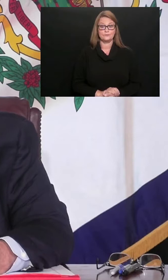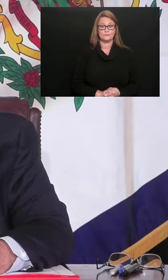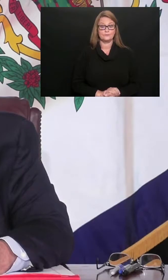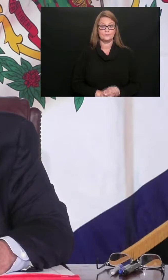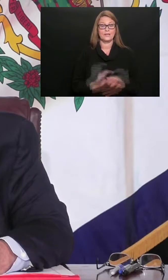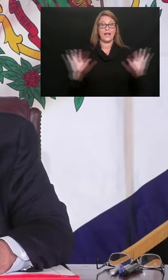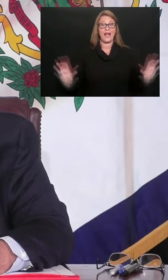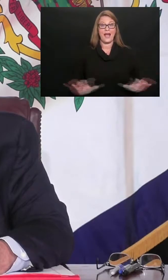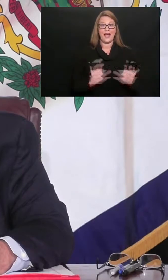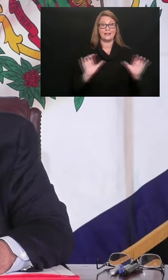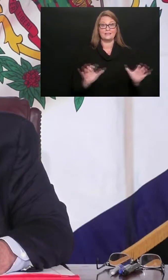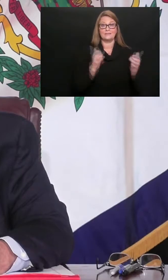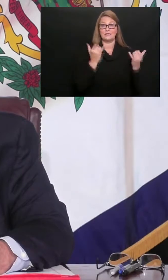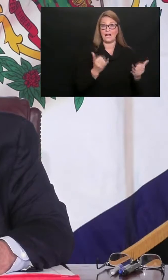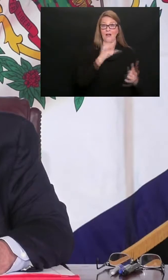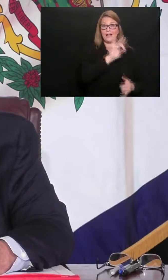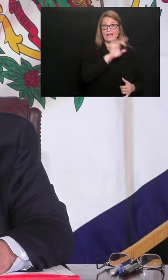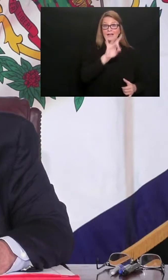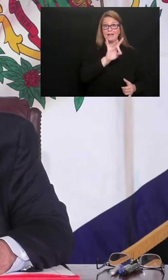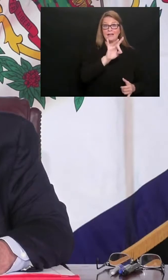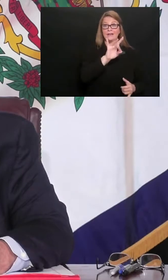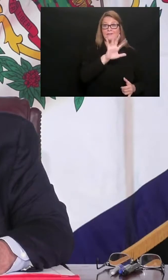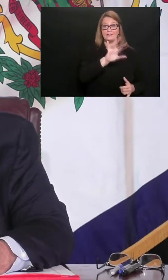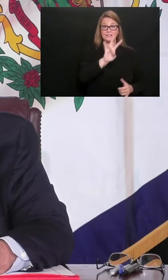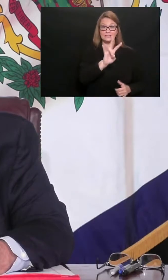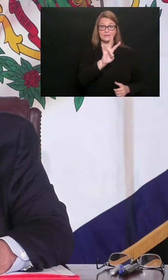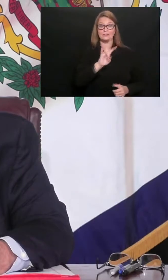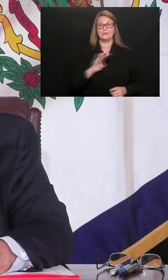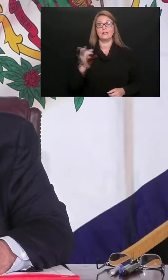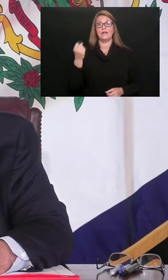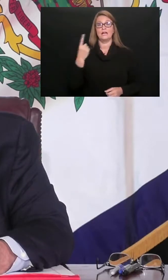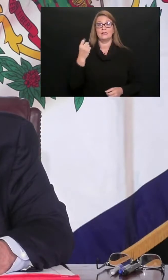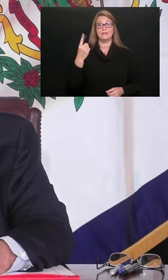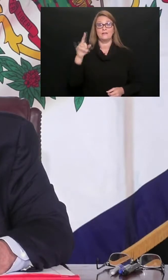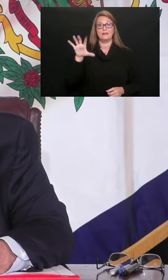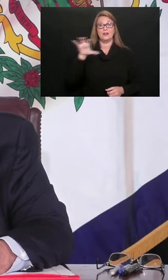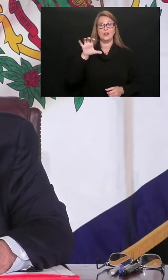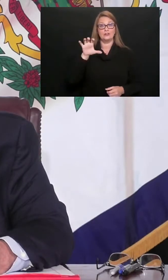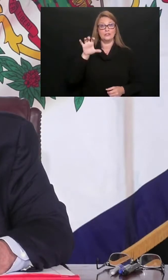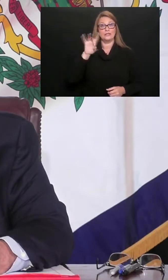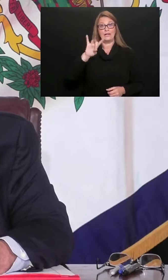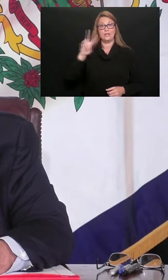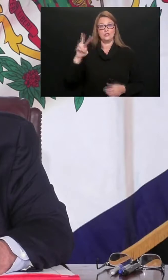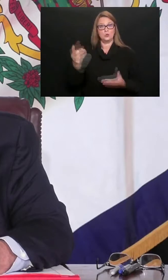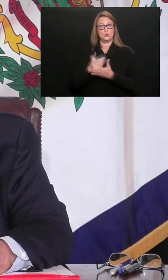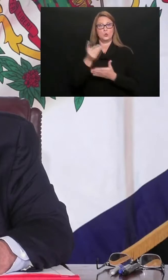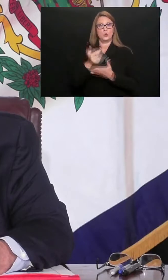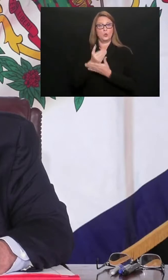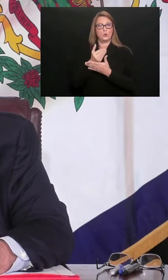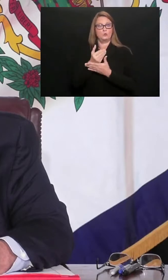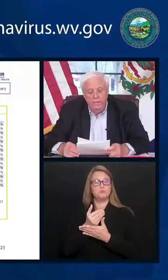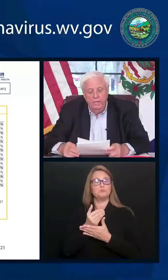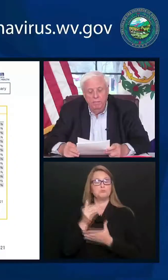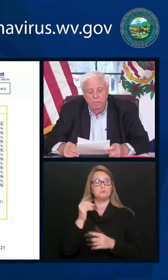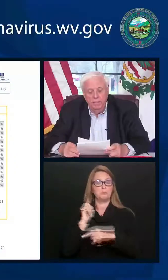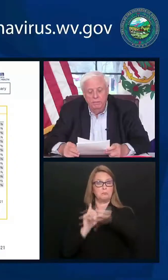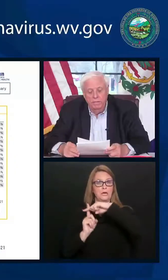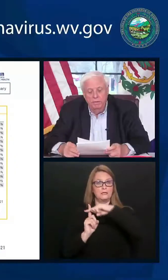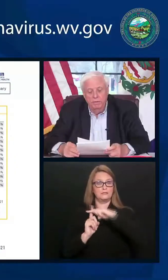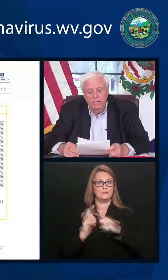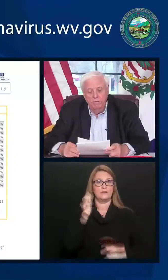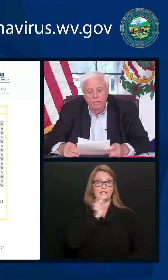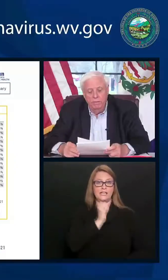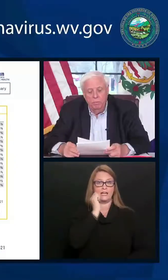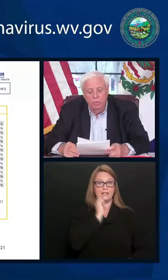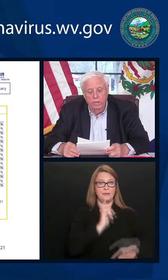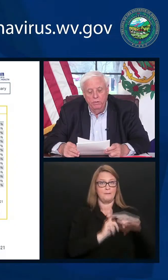Active cases are 8,857 in West Virginia, 1,182 new positive cases. We have a daily positivity